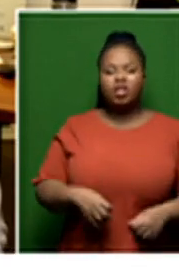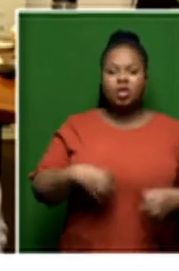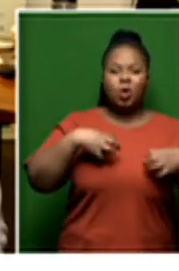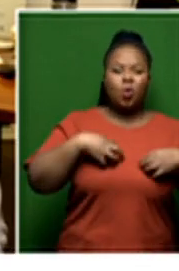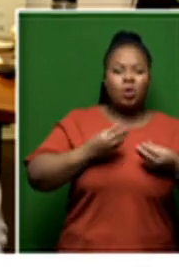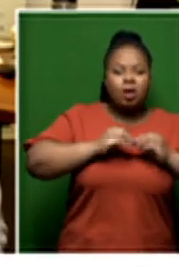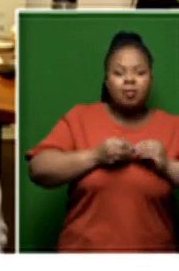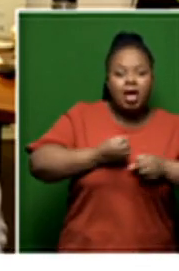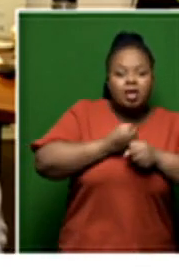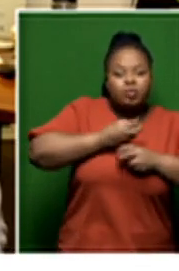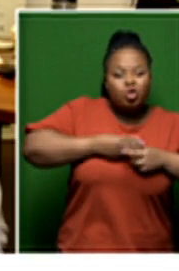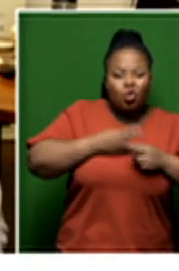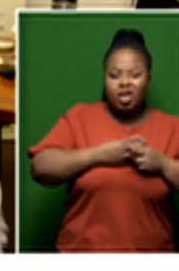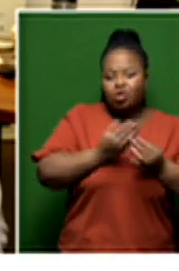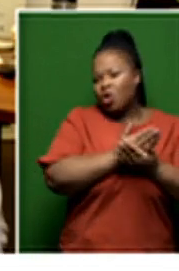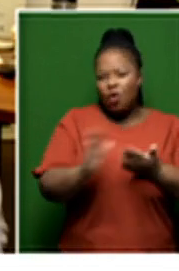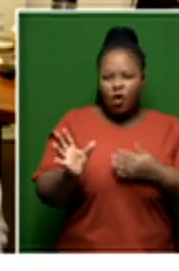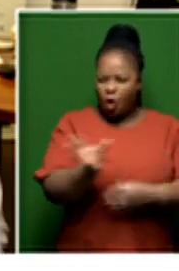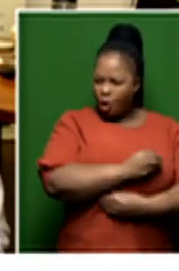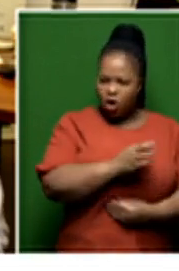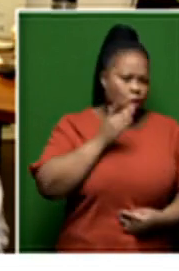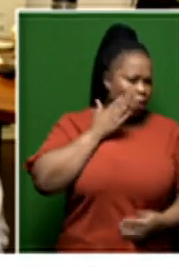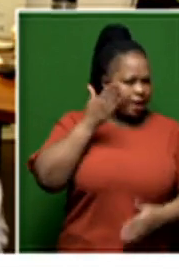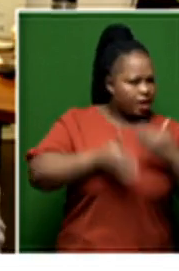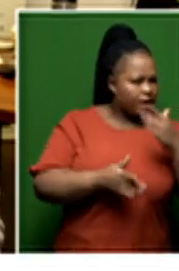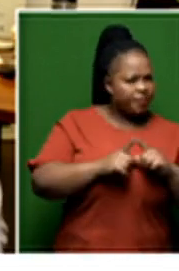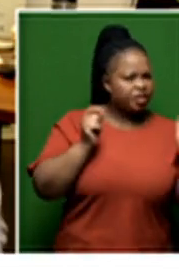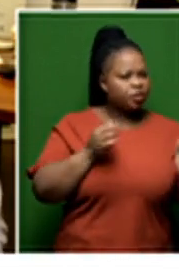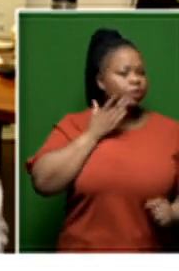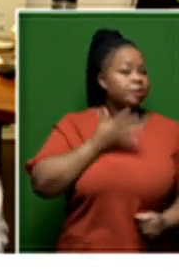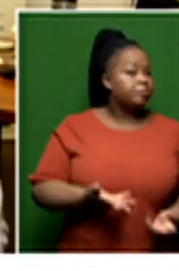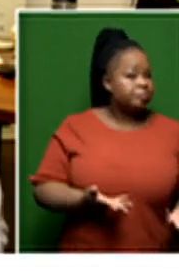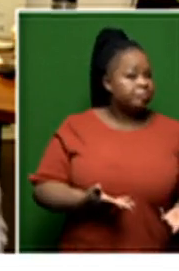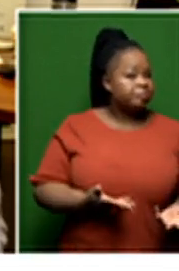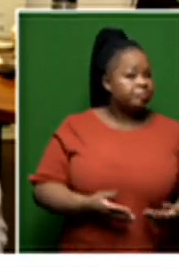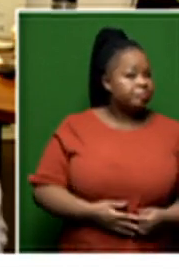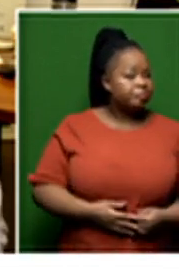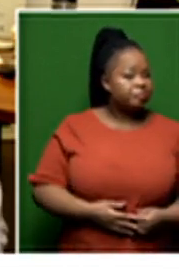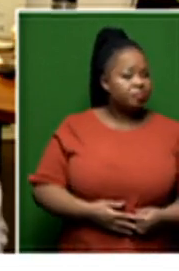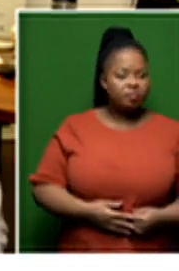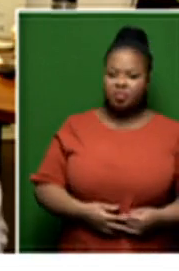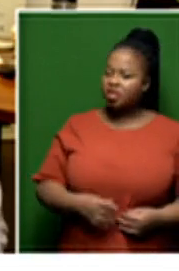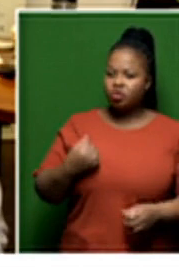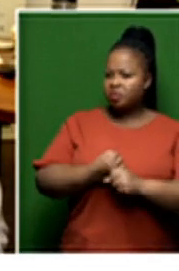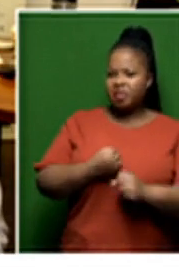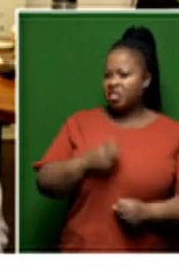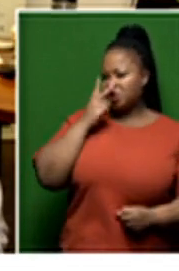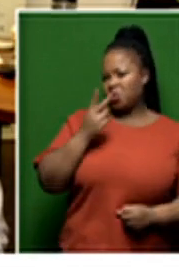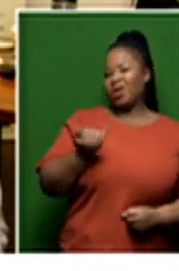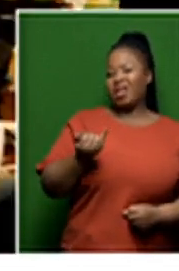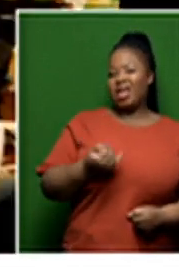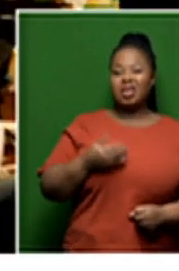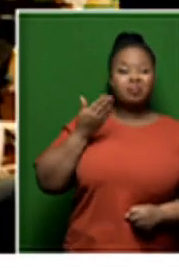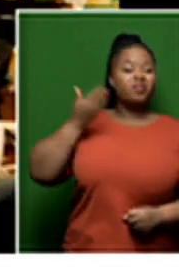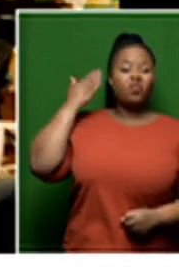is the deadline on that? Yeah, you see, it must not be made to look like the department was doing